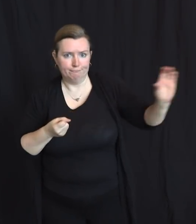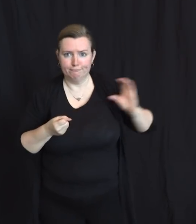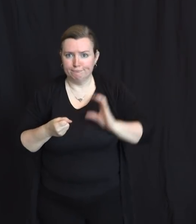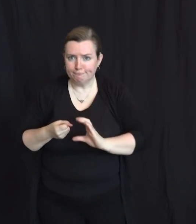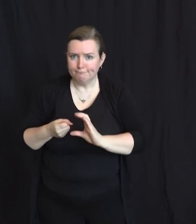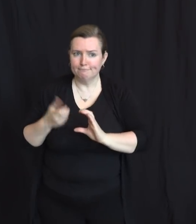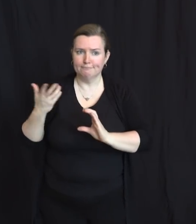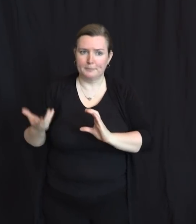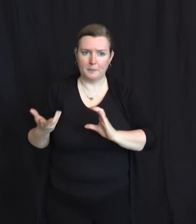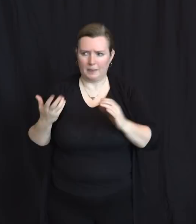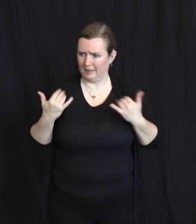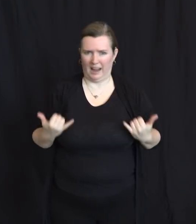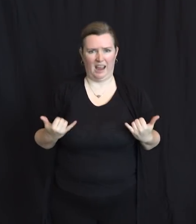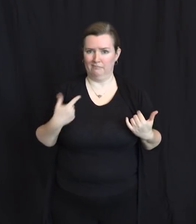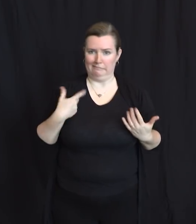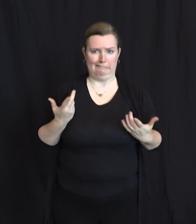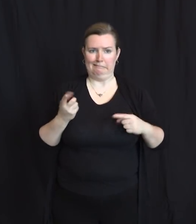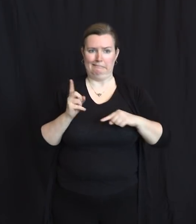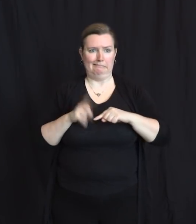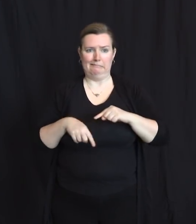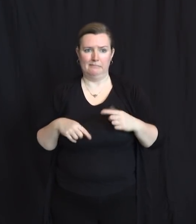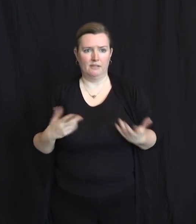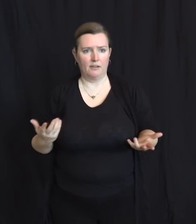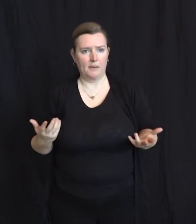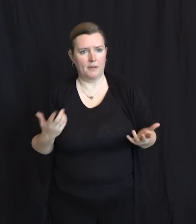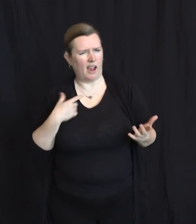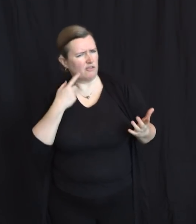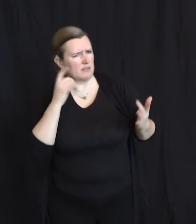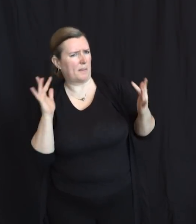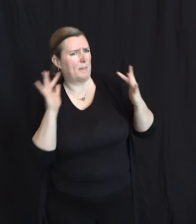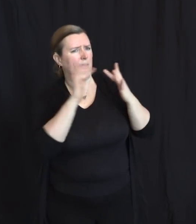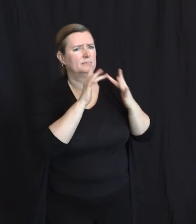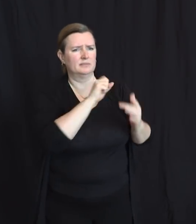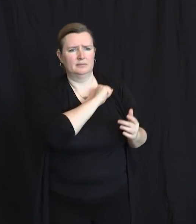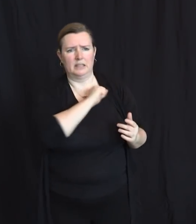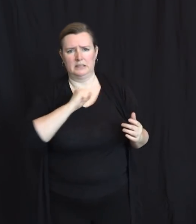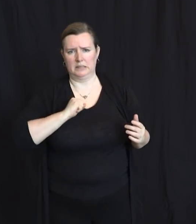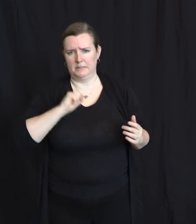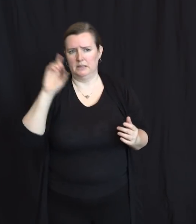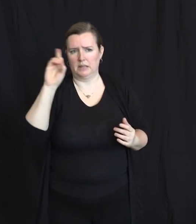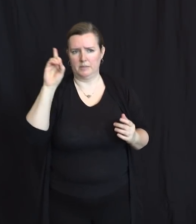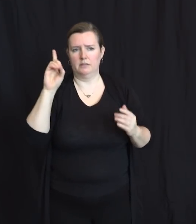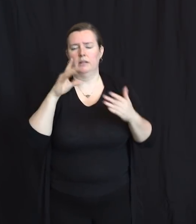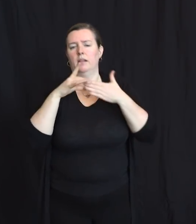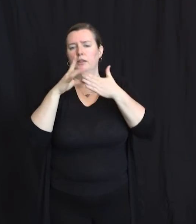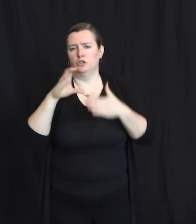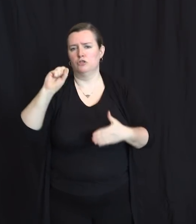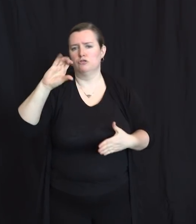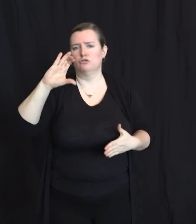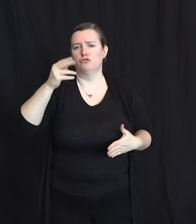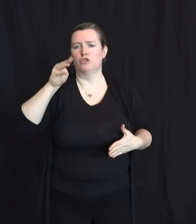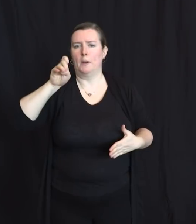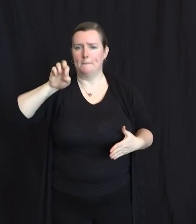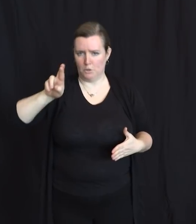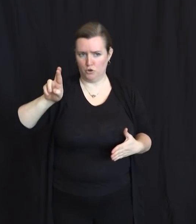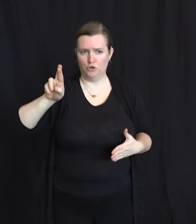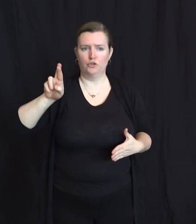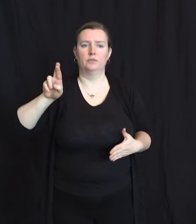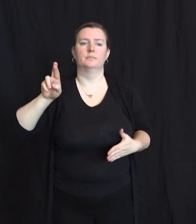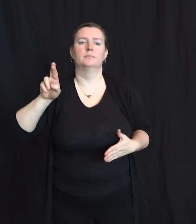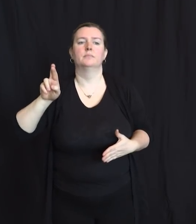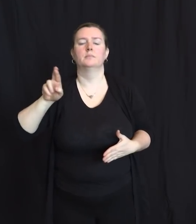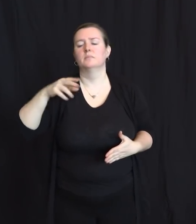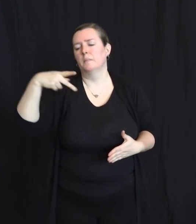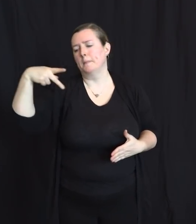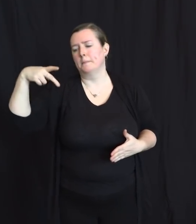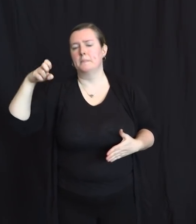and my staff have already reached out to Senate Democratic leaders Chuck Schumer's office. I spoke with Speaker Pelosi last night. We've